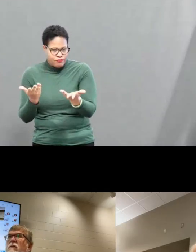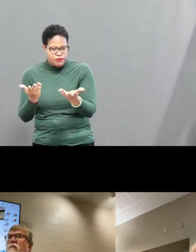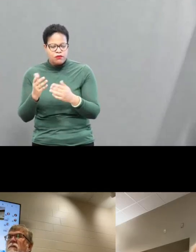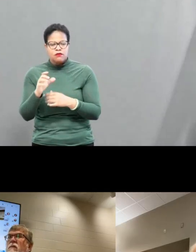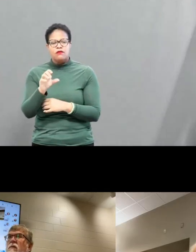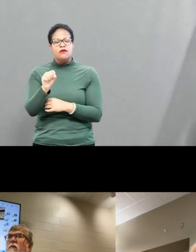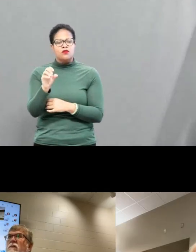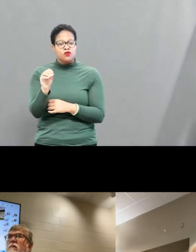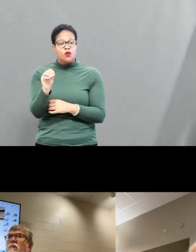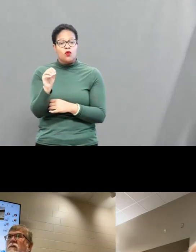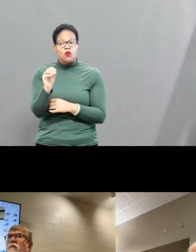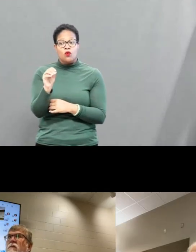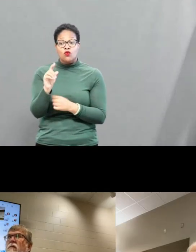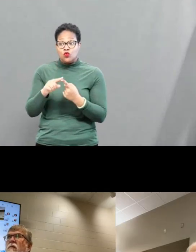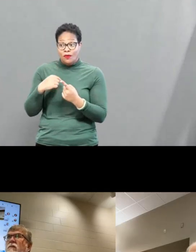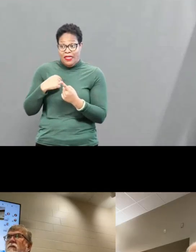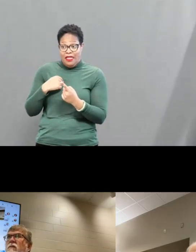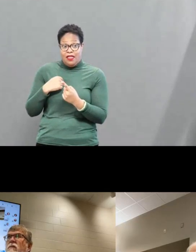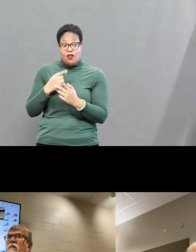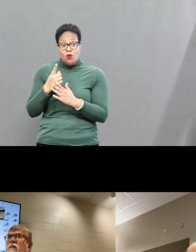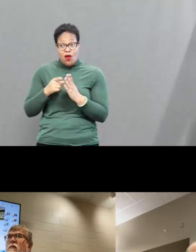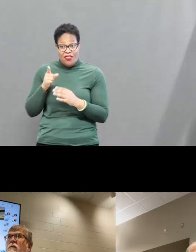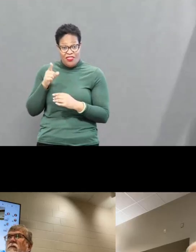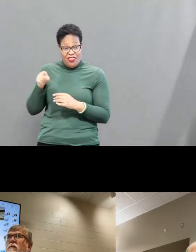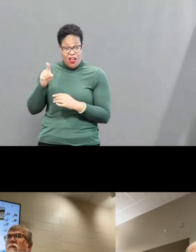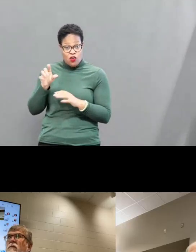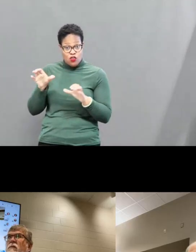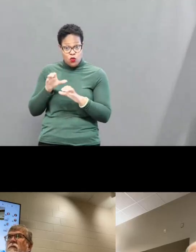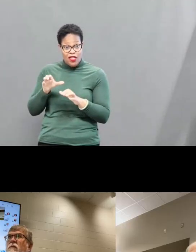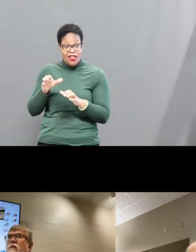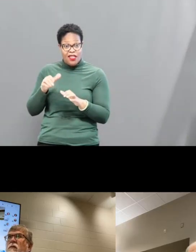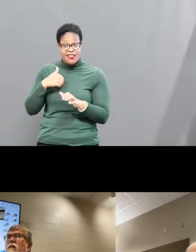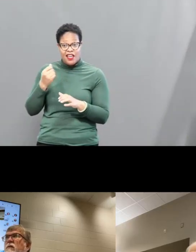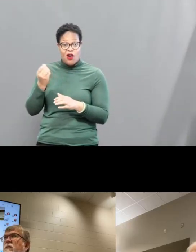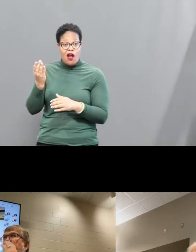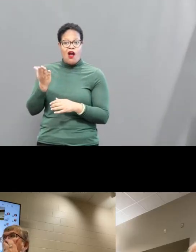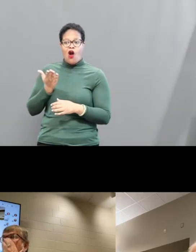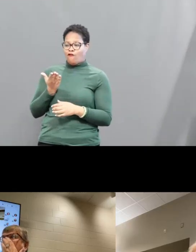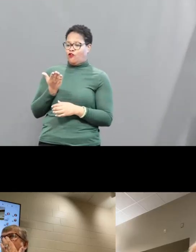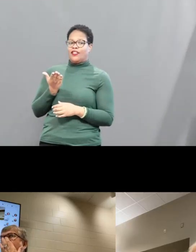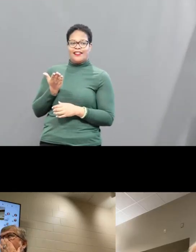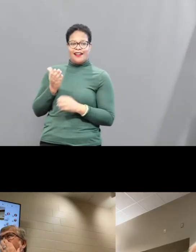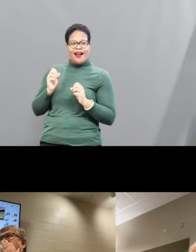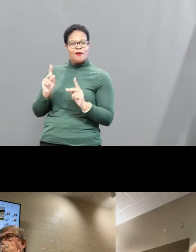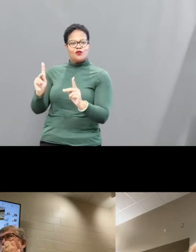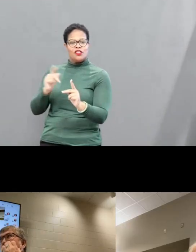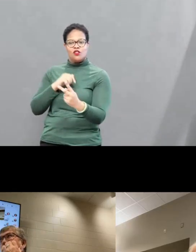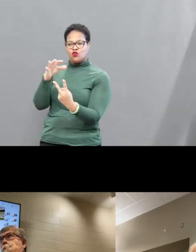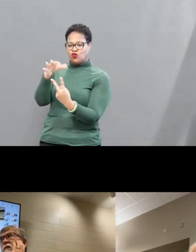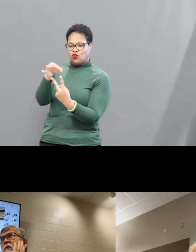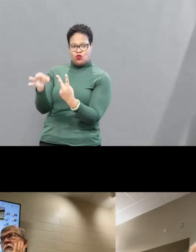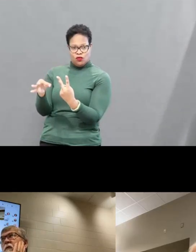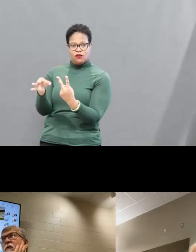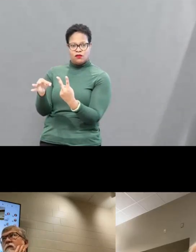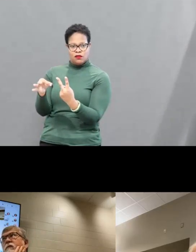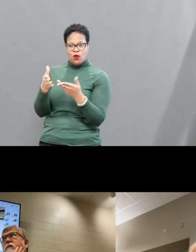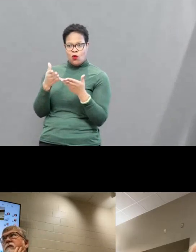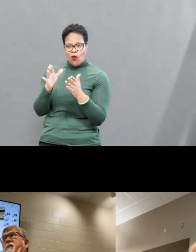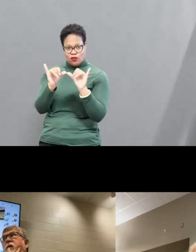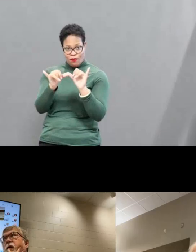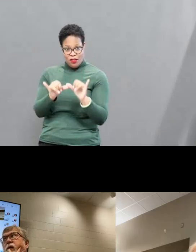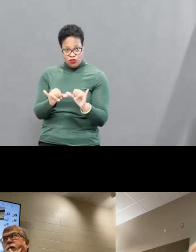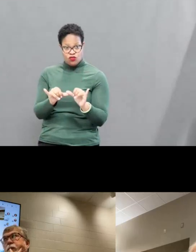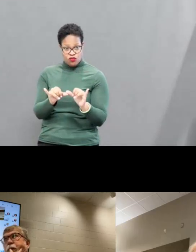And so to me, what they're doing is giving us the opportunity to choose an alternative way of